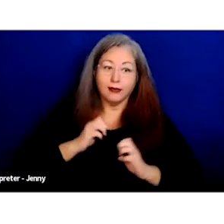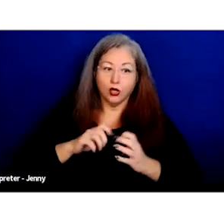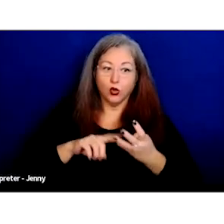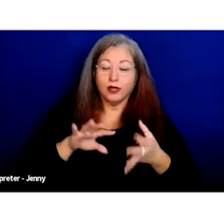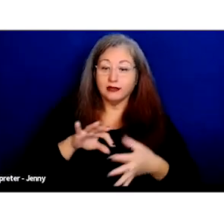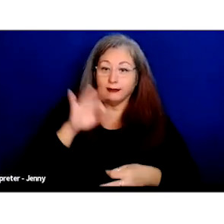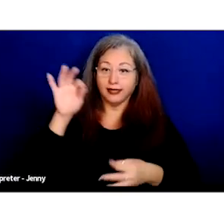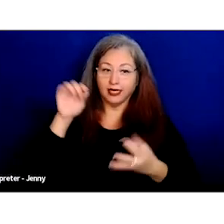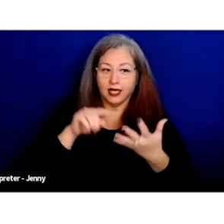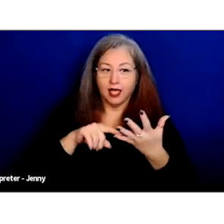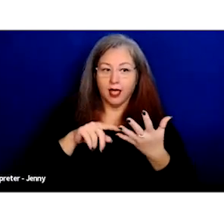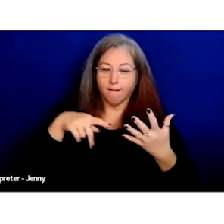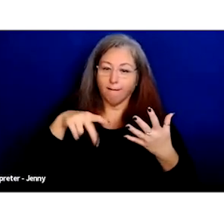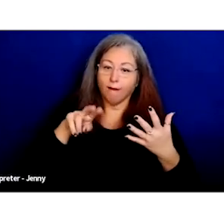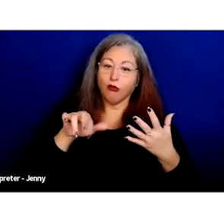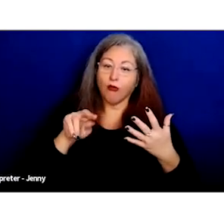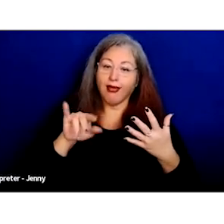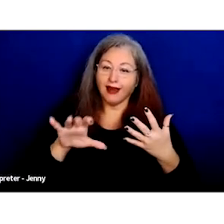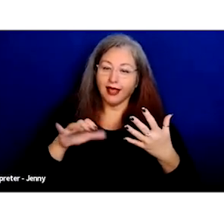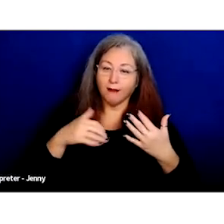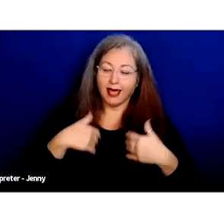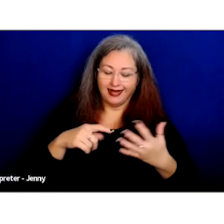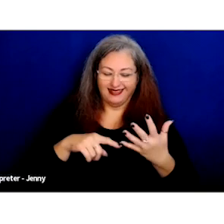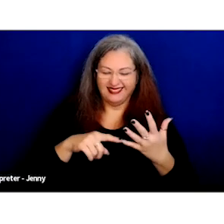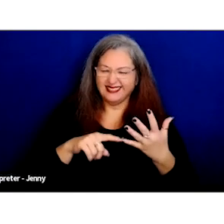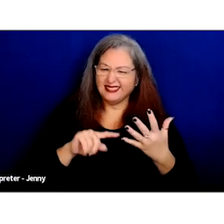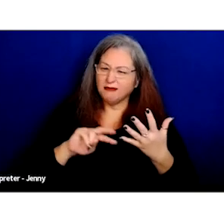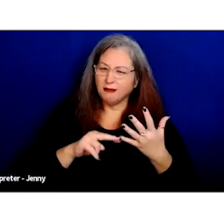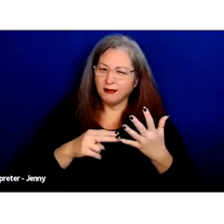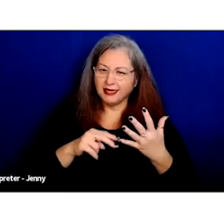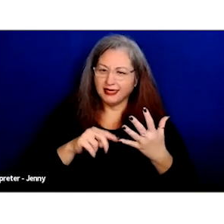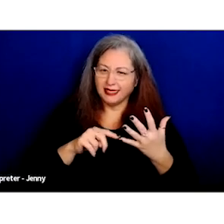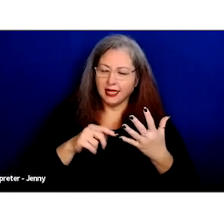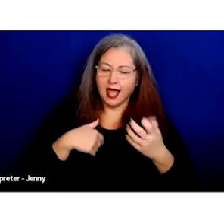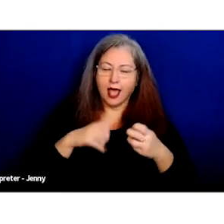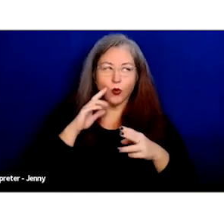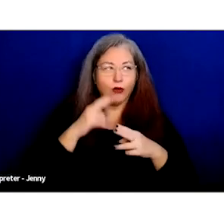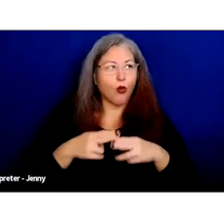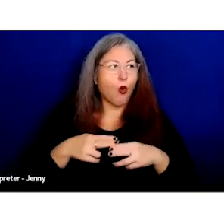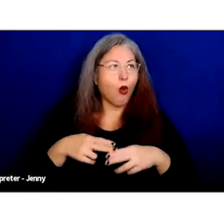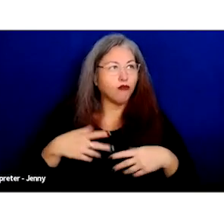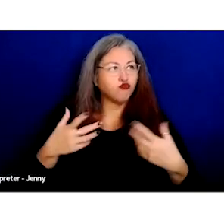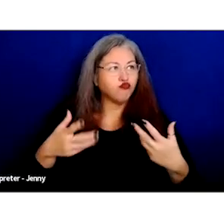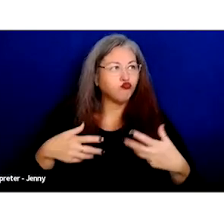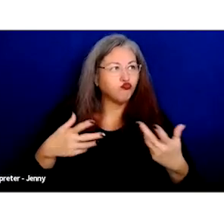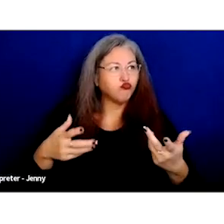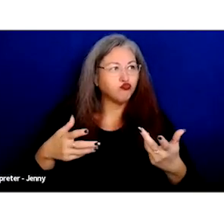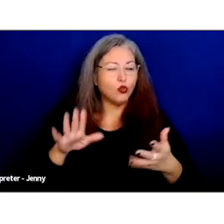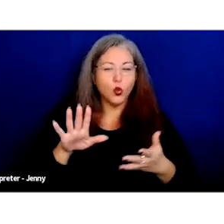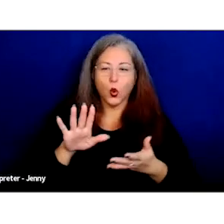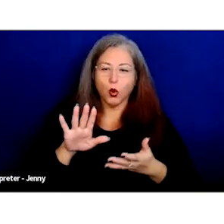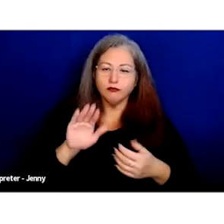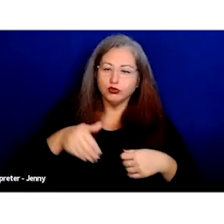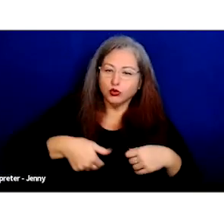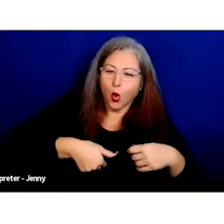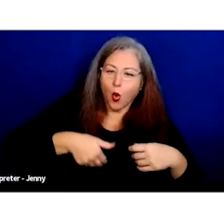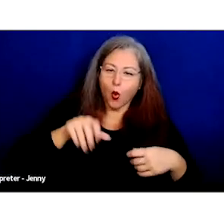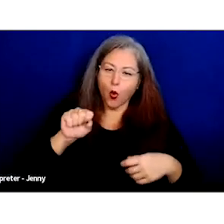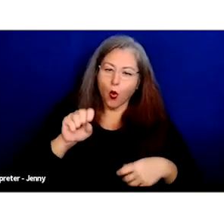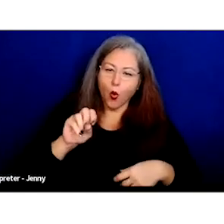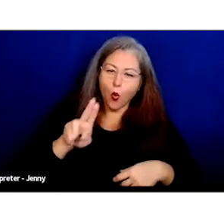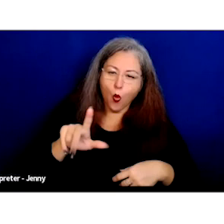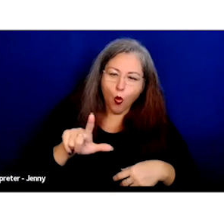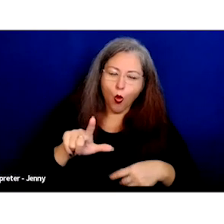spiritual body, and the pranic body. The pranic body is what I'm going to call the soul in this, for